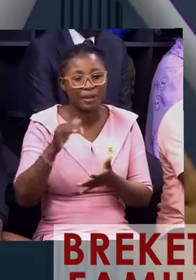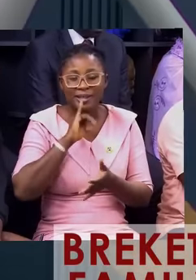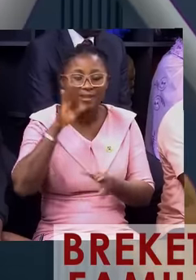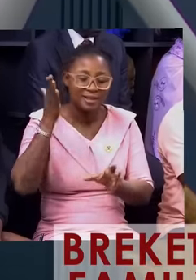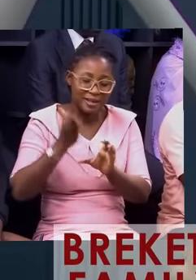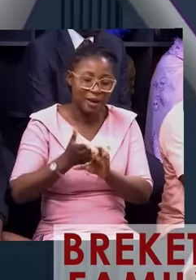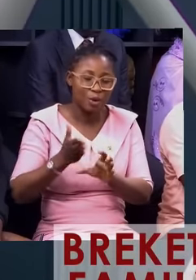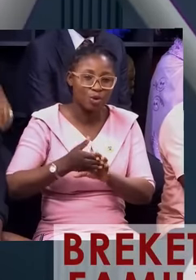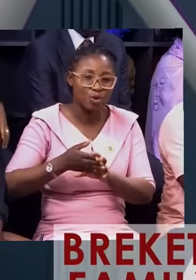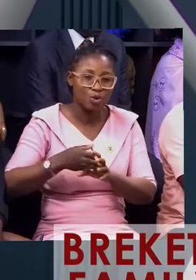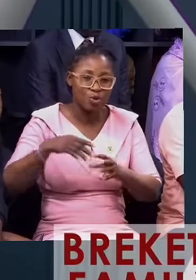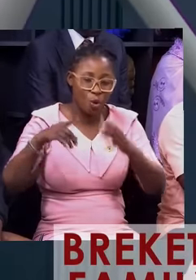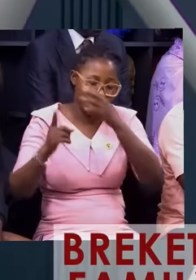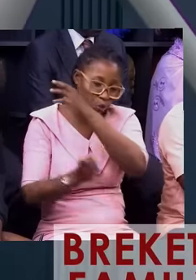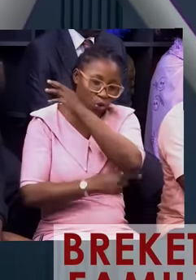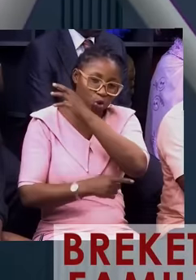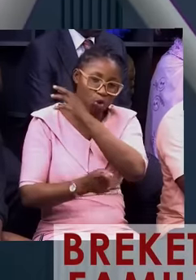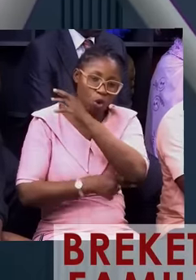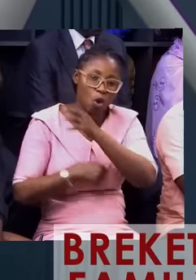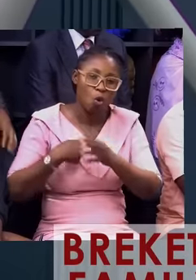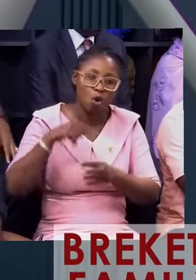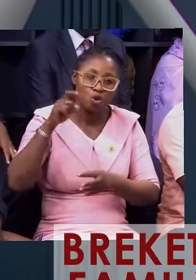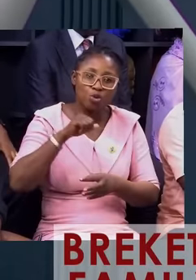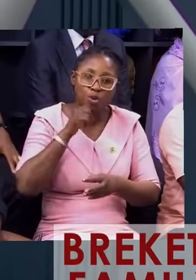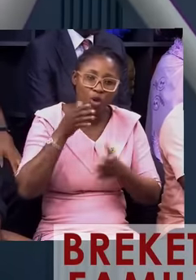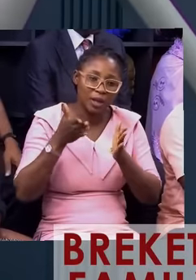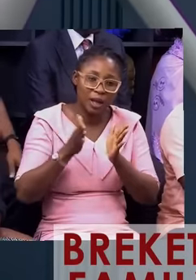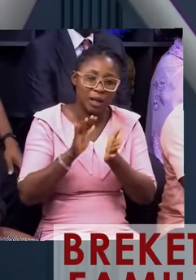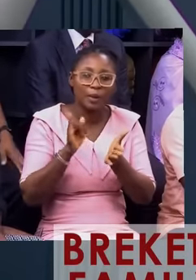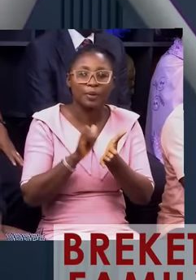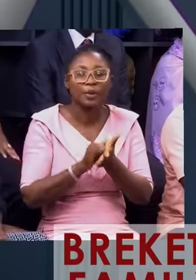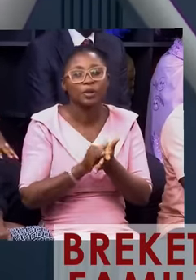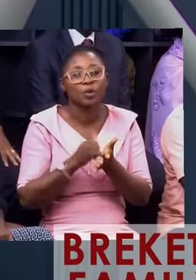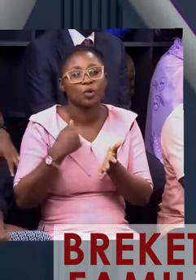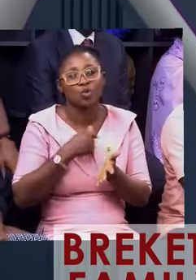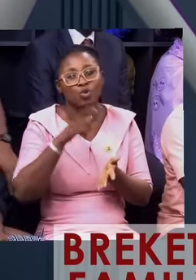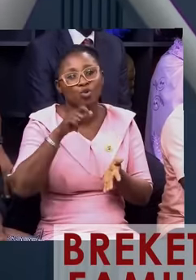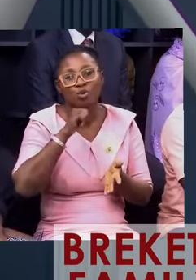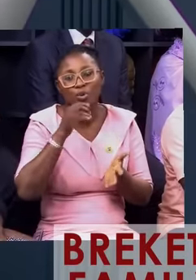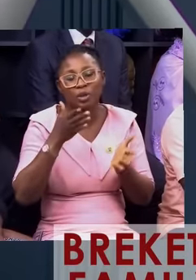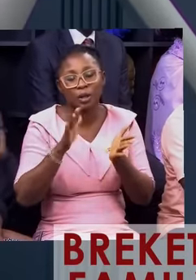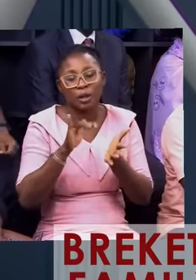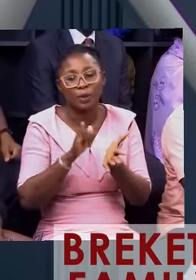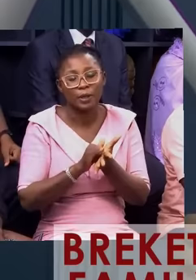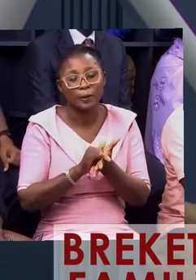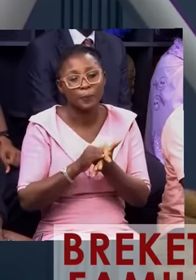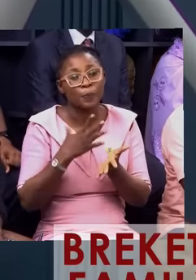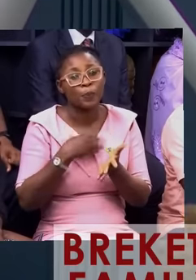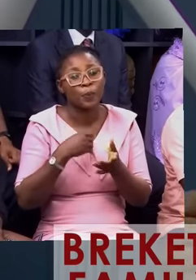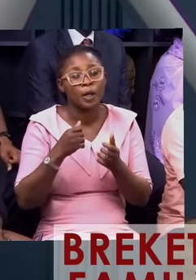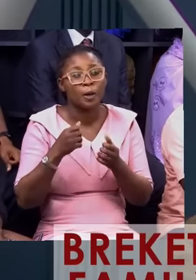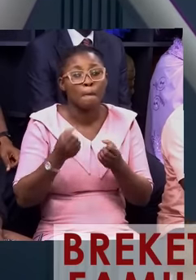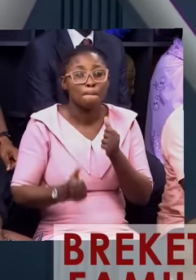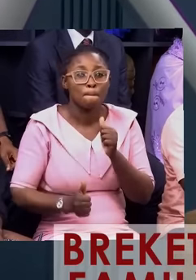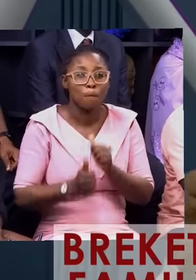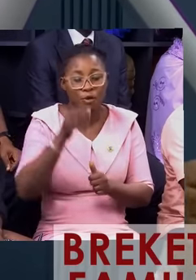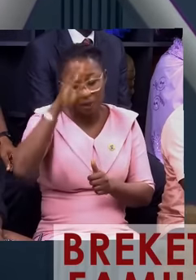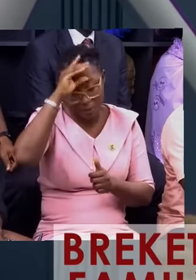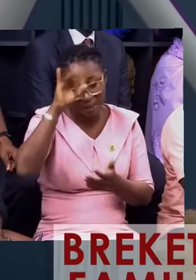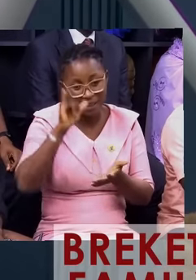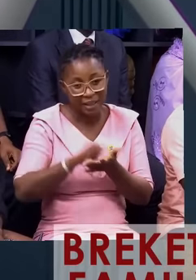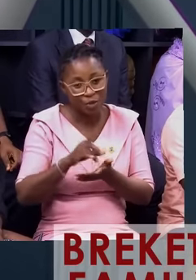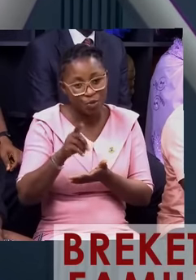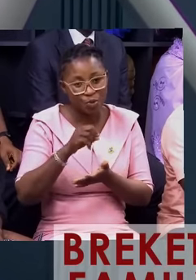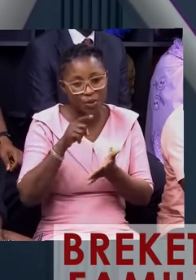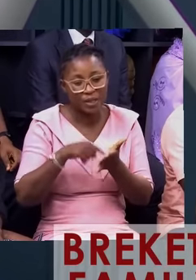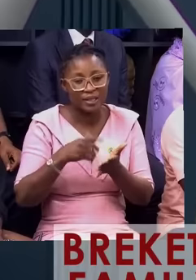torture we should not allow it we should not allow it and most men where they do